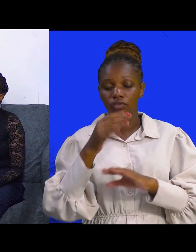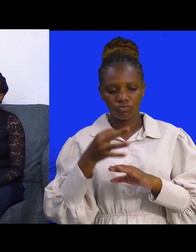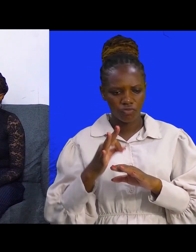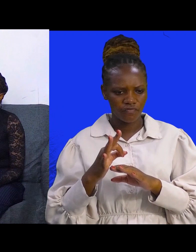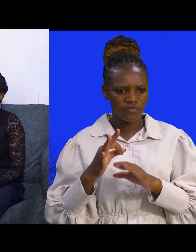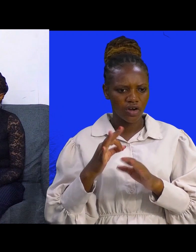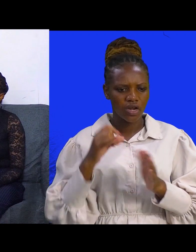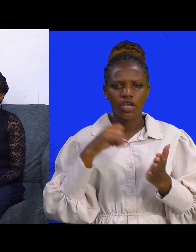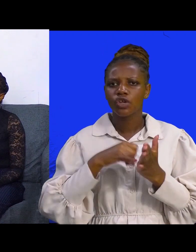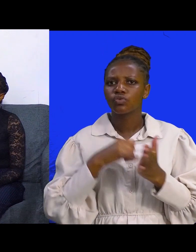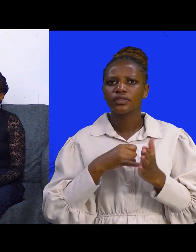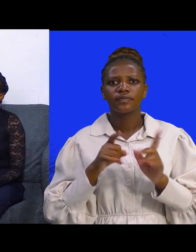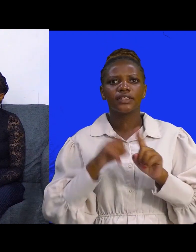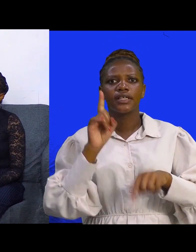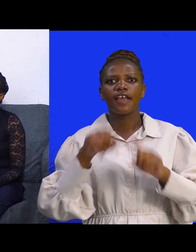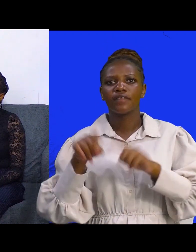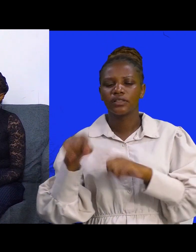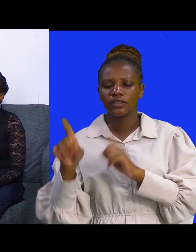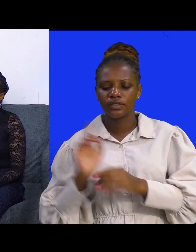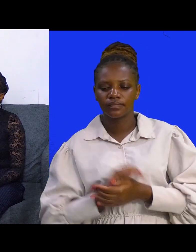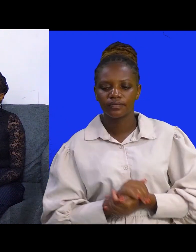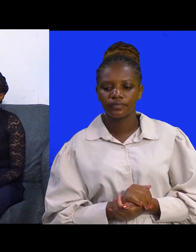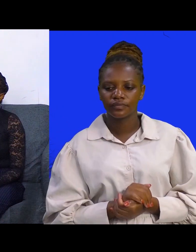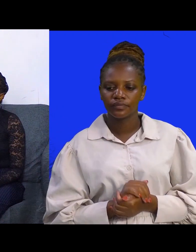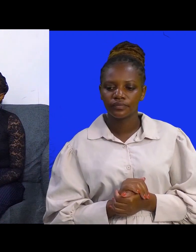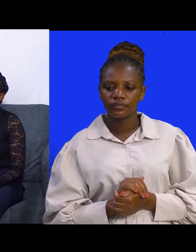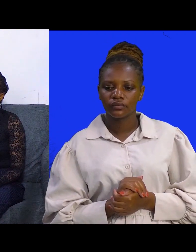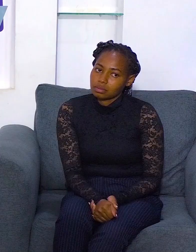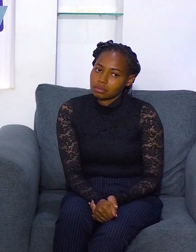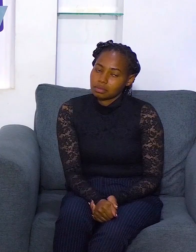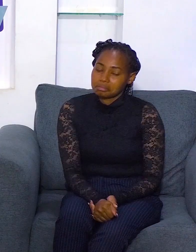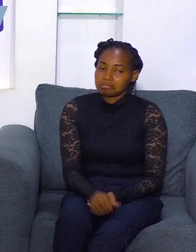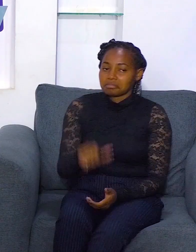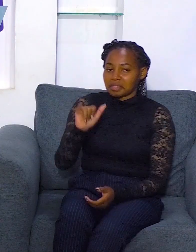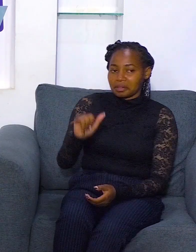good direction of inclusivity and diversity. Yeah.